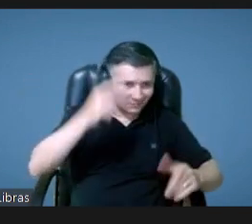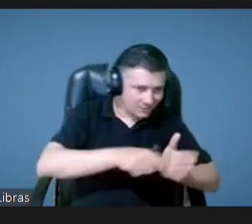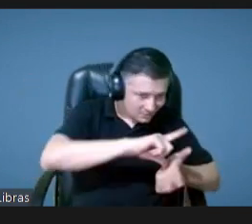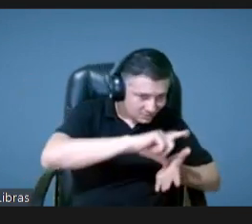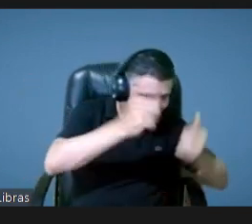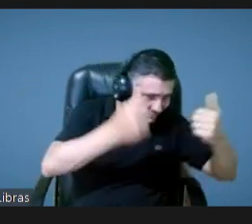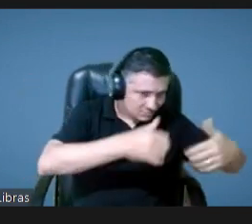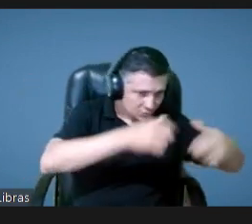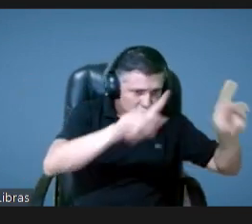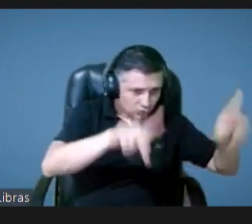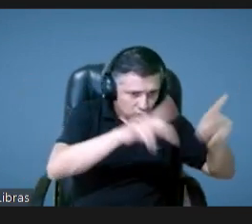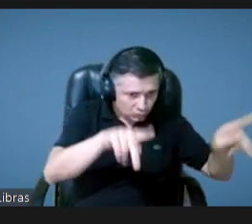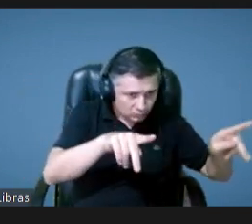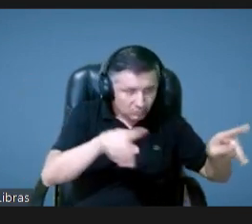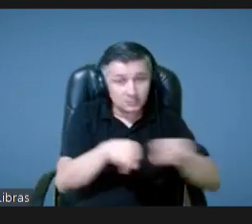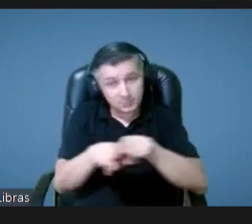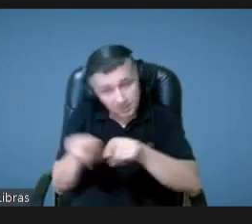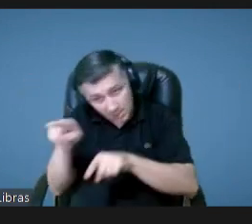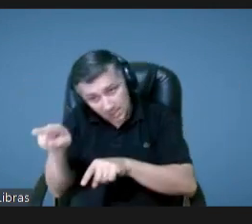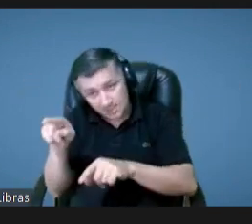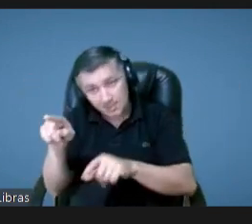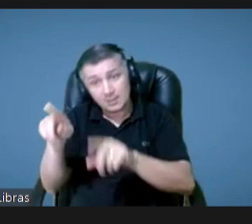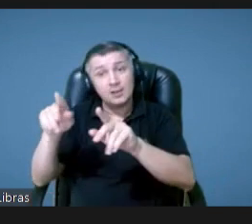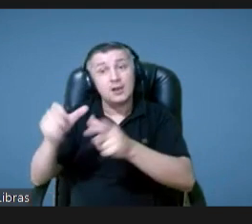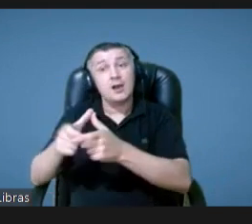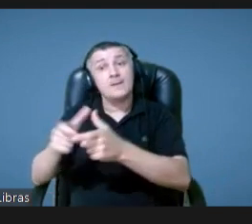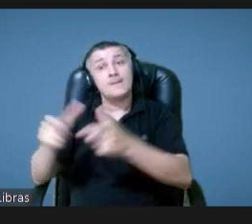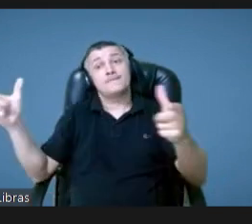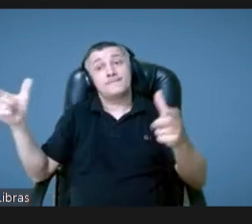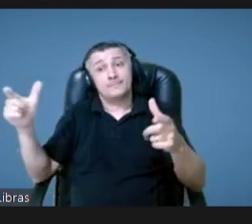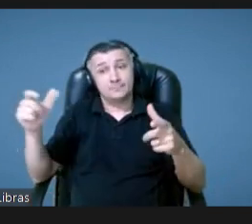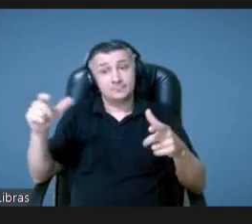Just as I said before, in relation to the shopping malls,